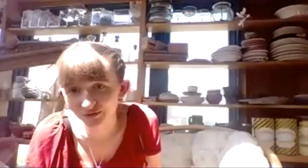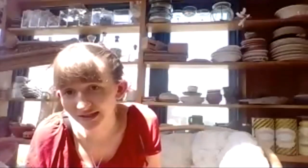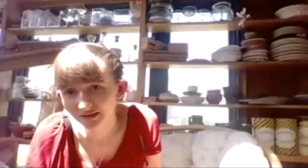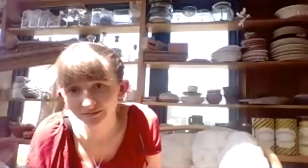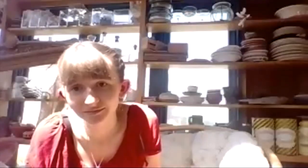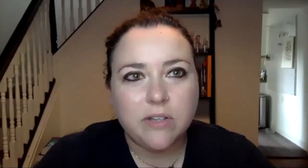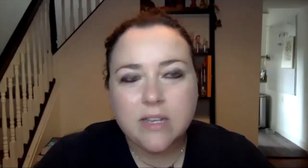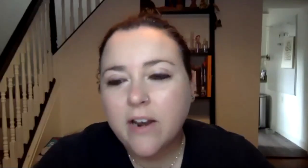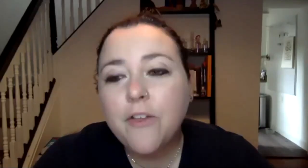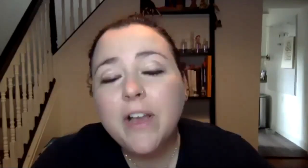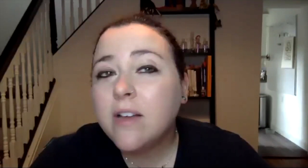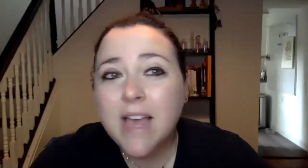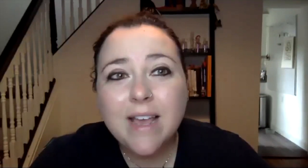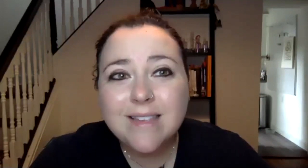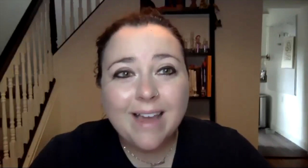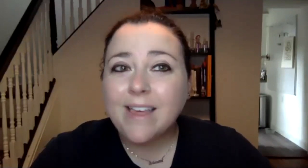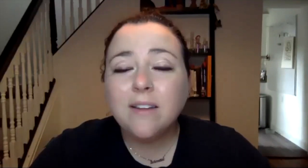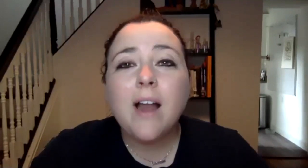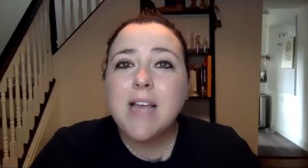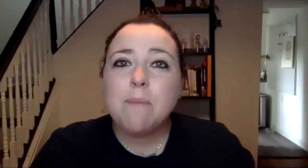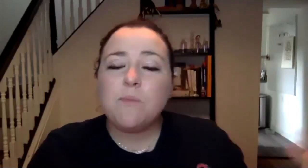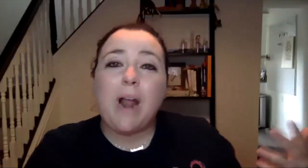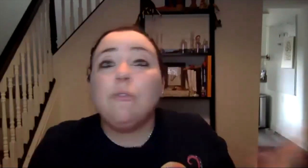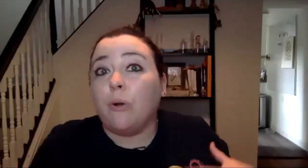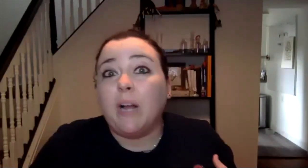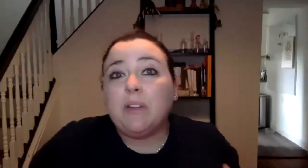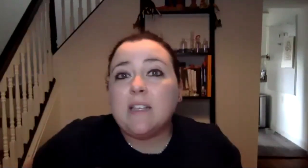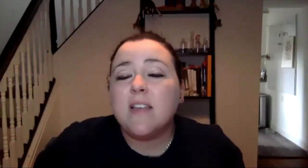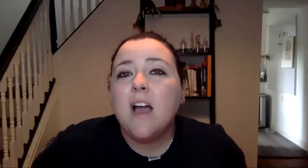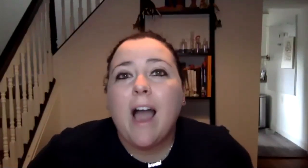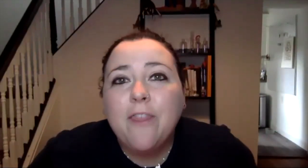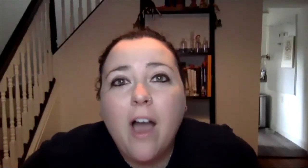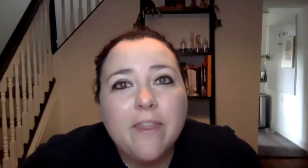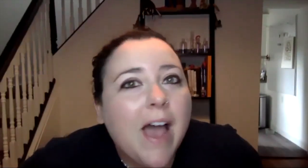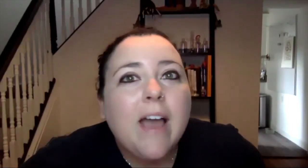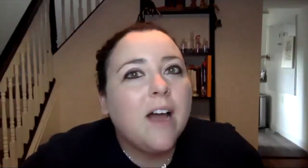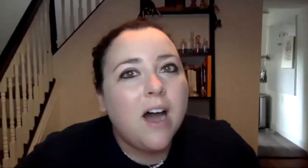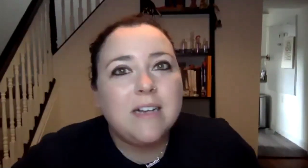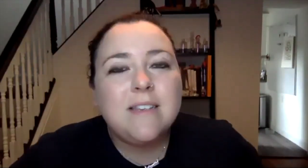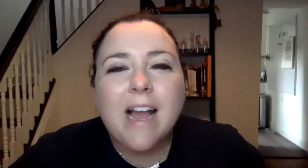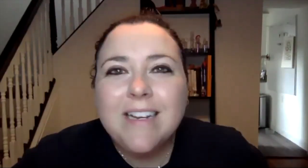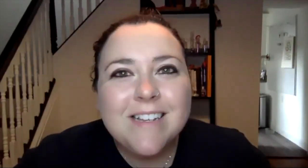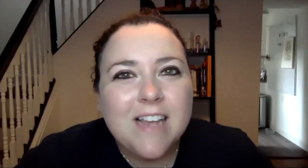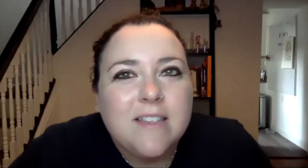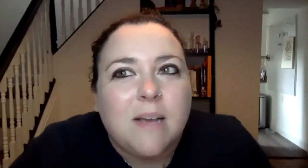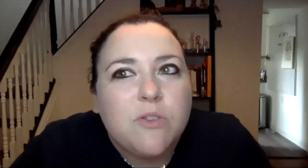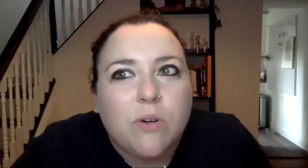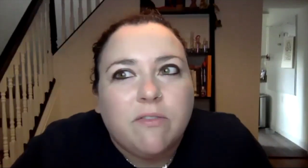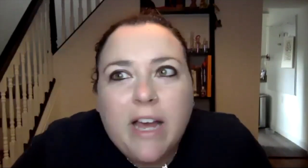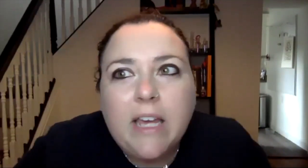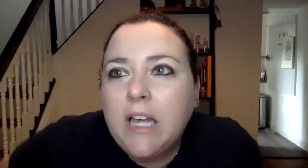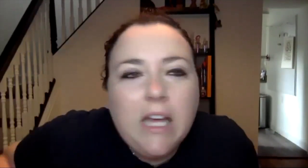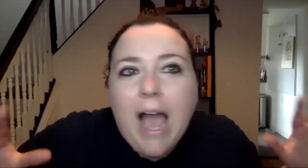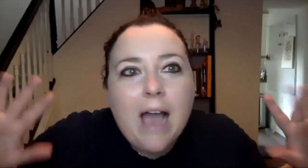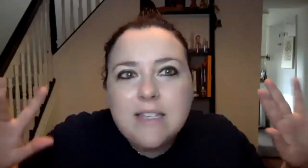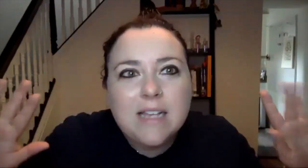at the museum. Another thing I'll say is that I think a lot of times when I was growing up, at least, I thought that scientists had some sort of